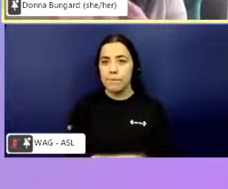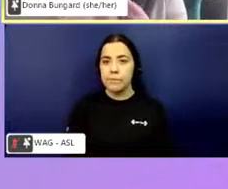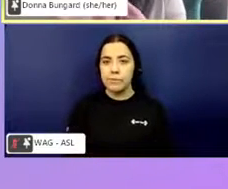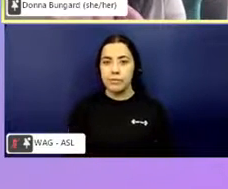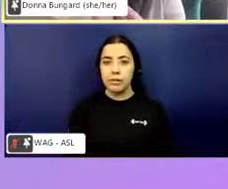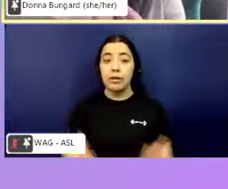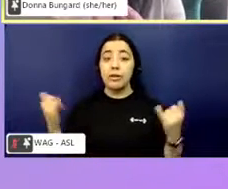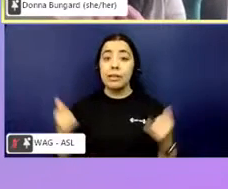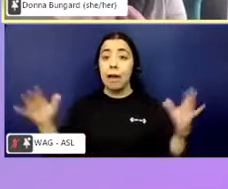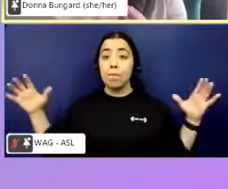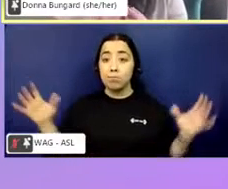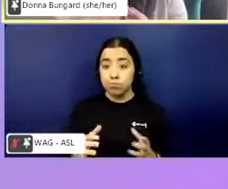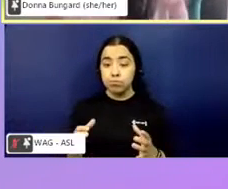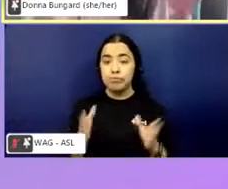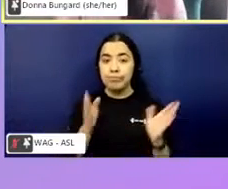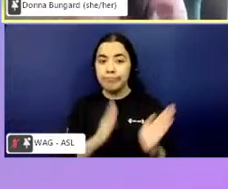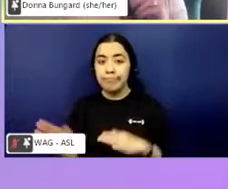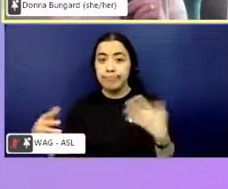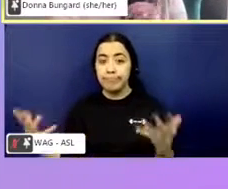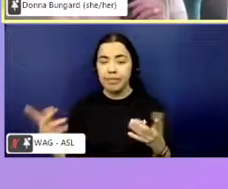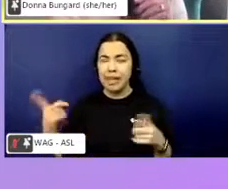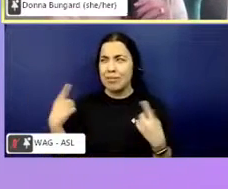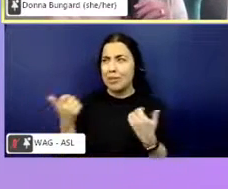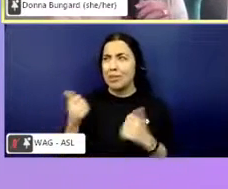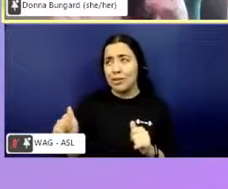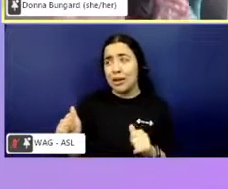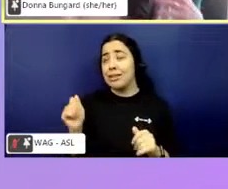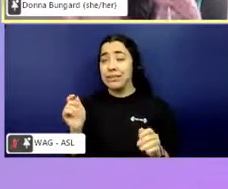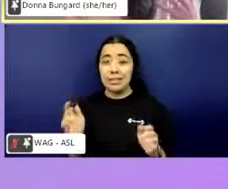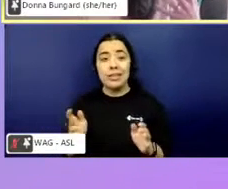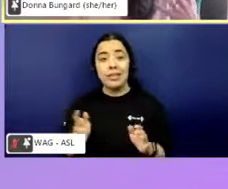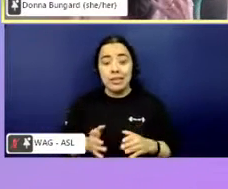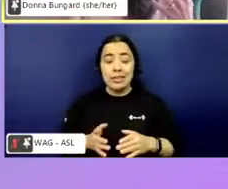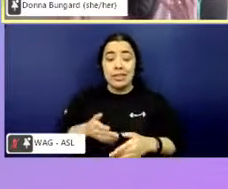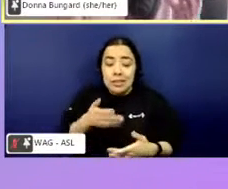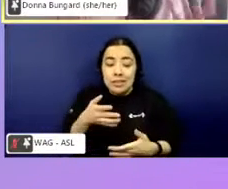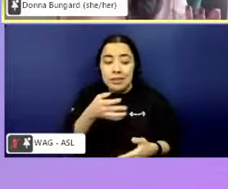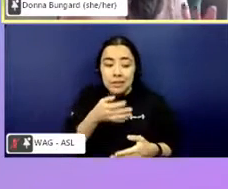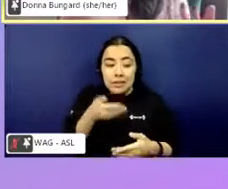So let's pull this together. Been trying to pull it together a little bit as we go, but